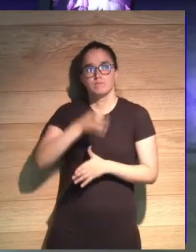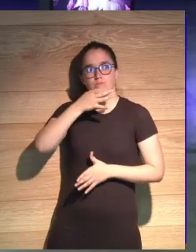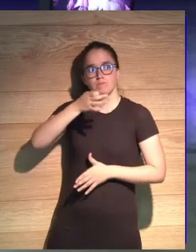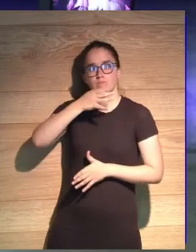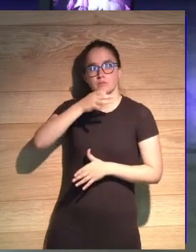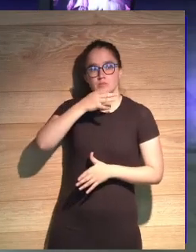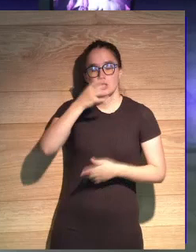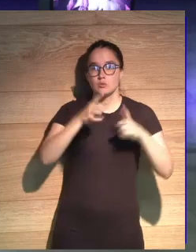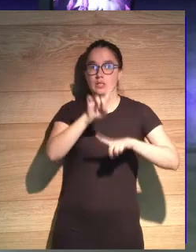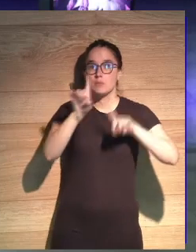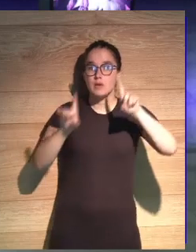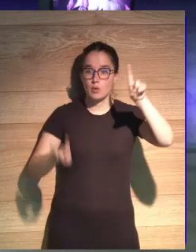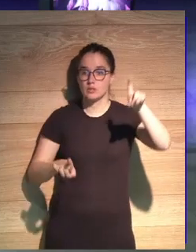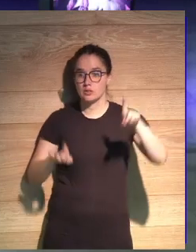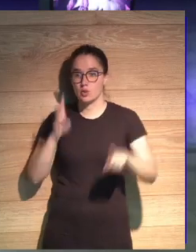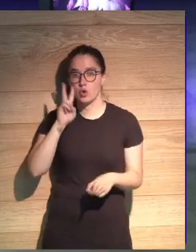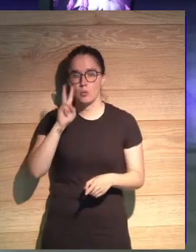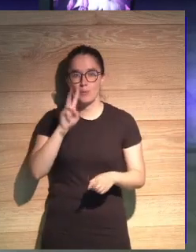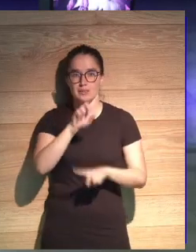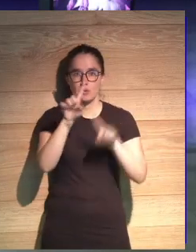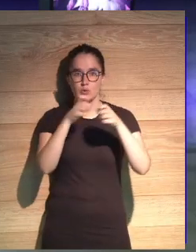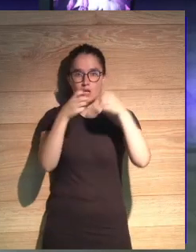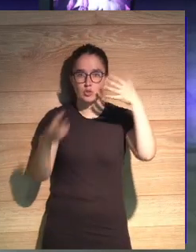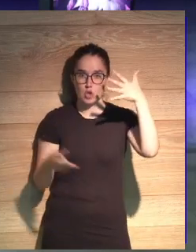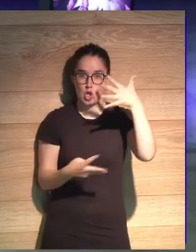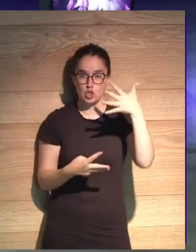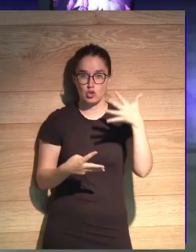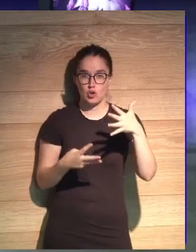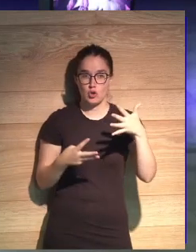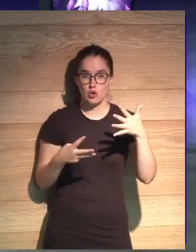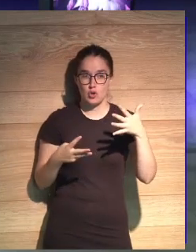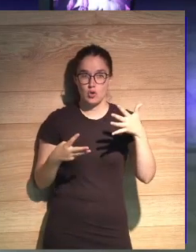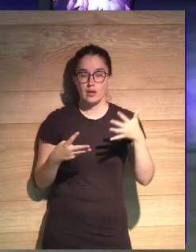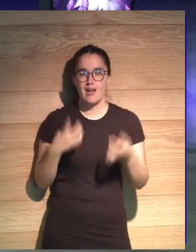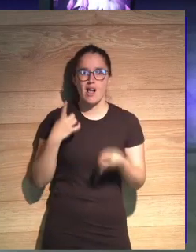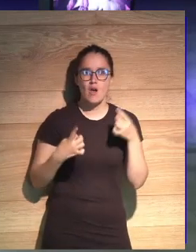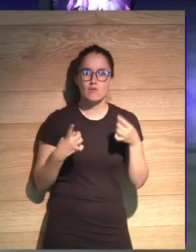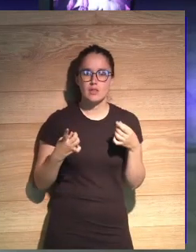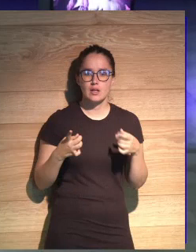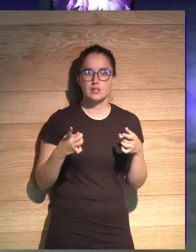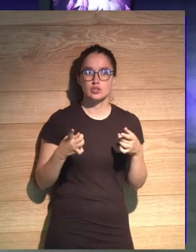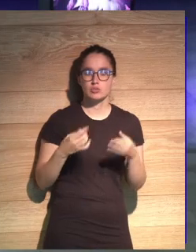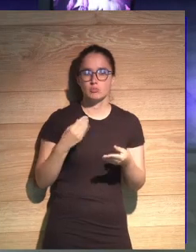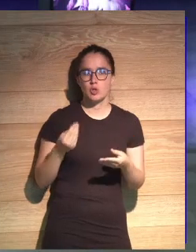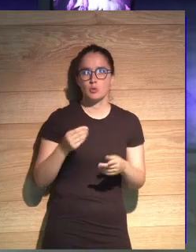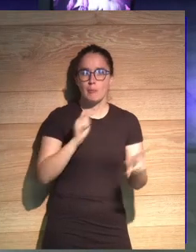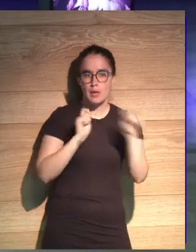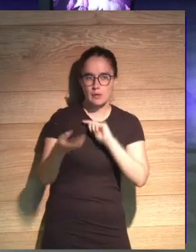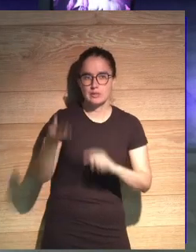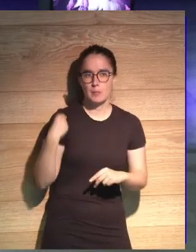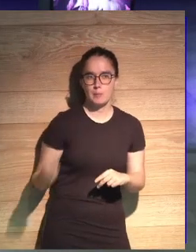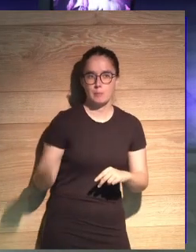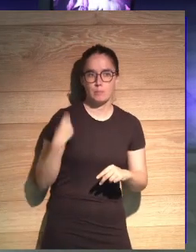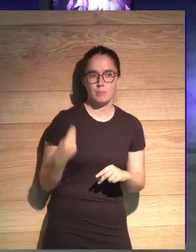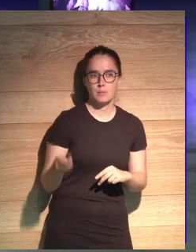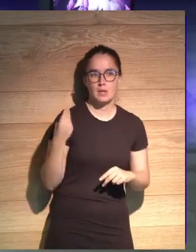will structure my presentation around 8 questions. These are the ones that some